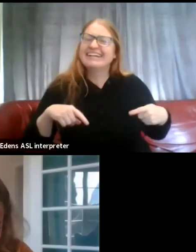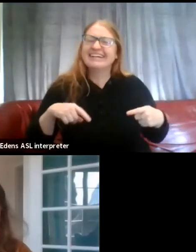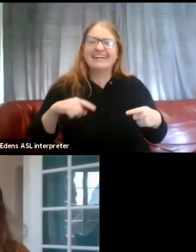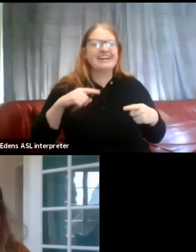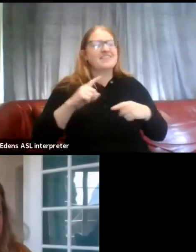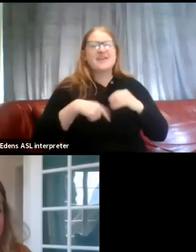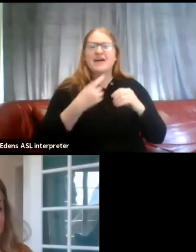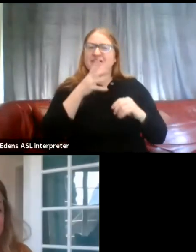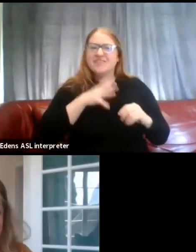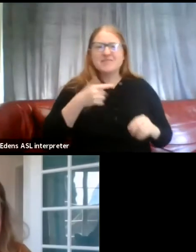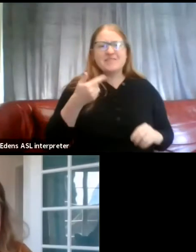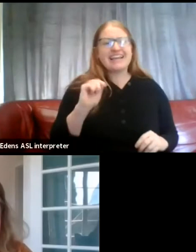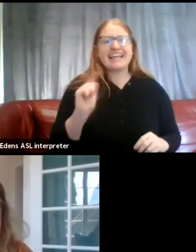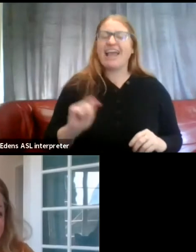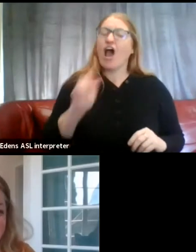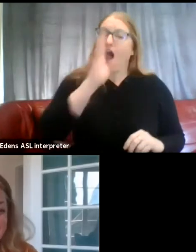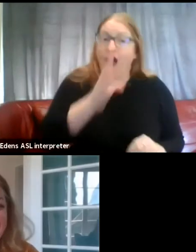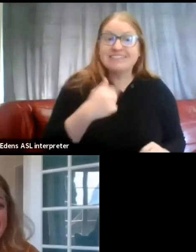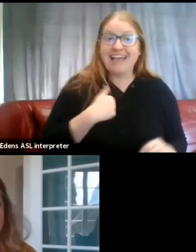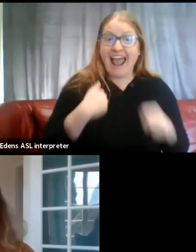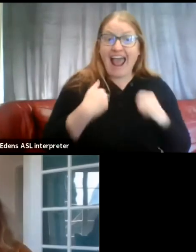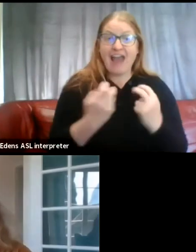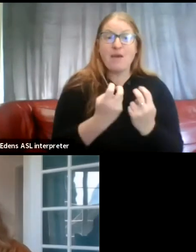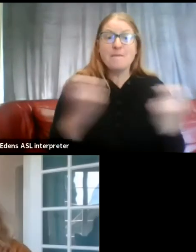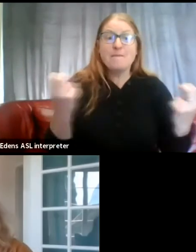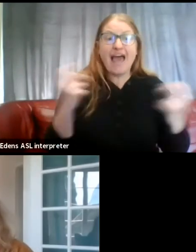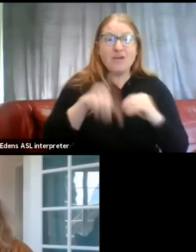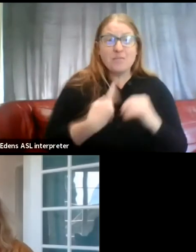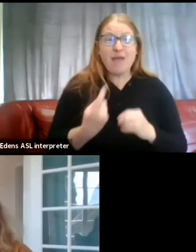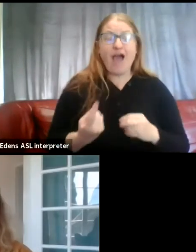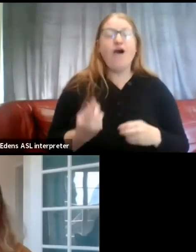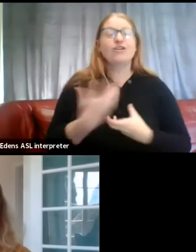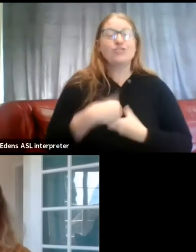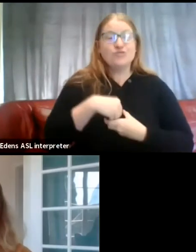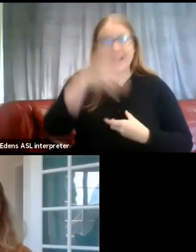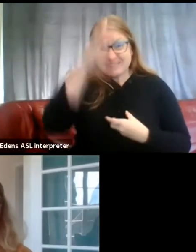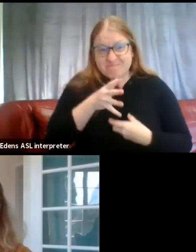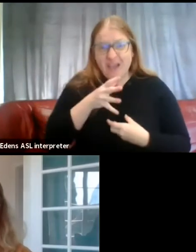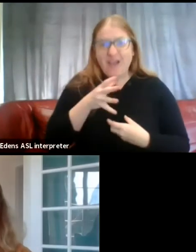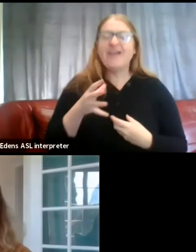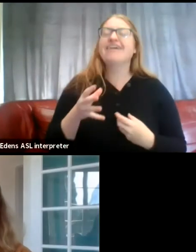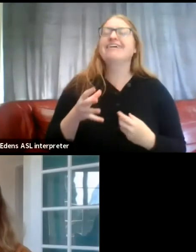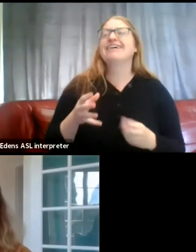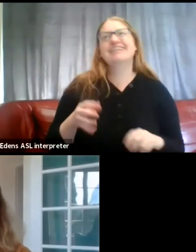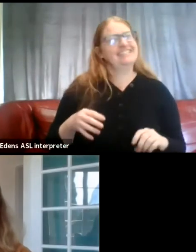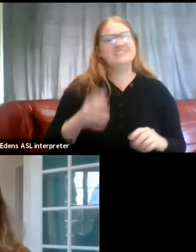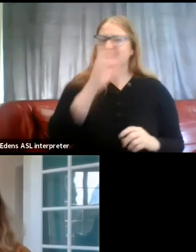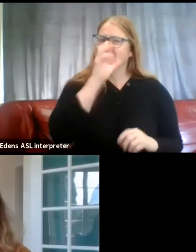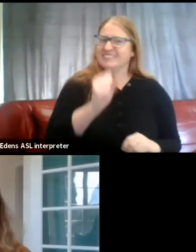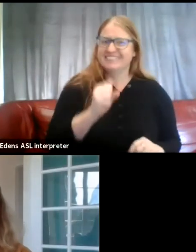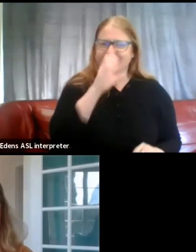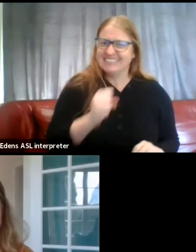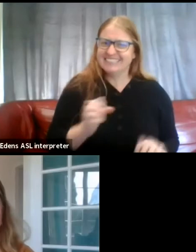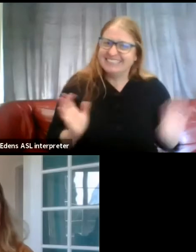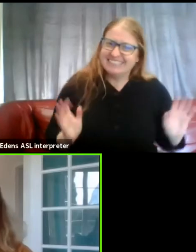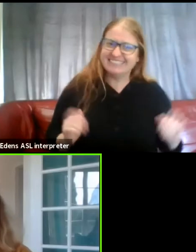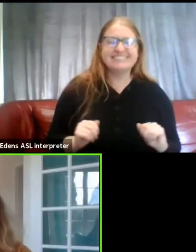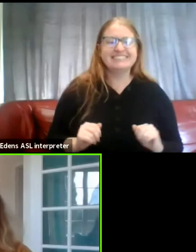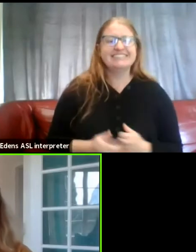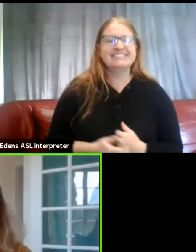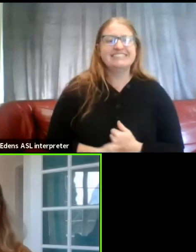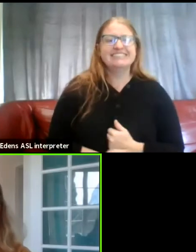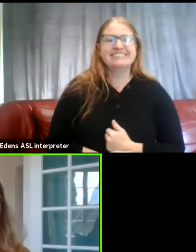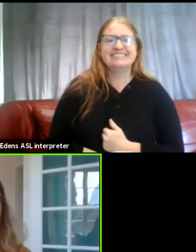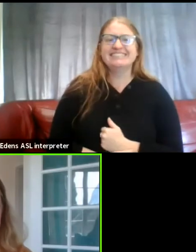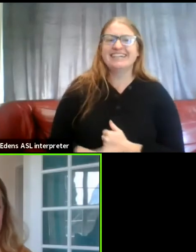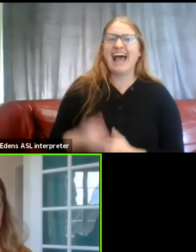As I did, frankly, years ago on a panel about Transparent and Orange is the New Black in a different era. It's a fascinating question. Yes, I know